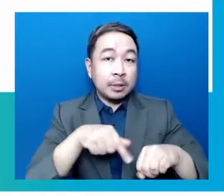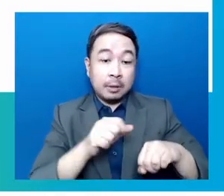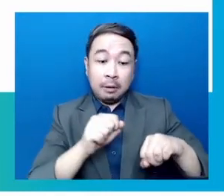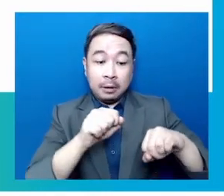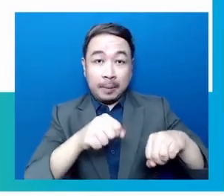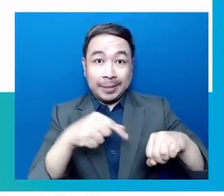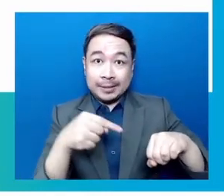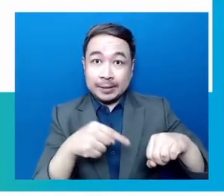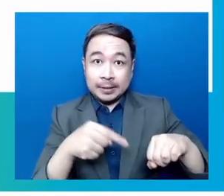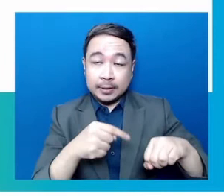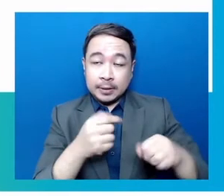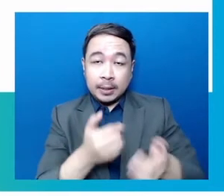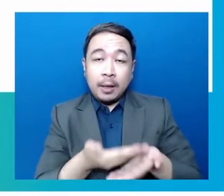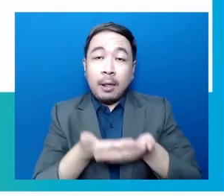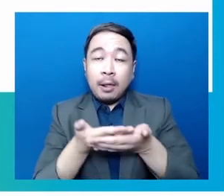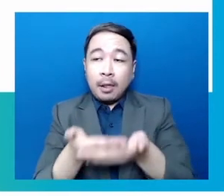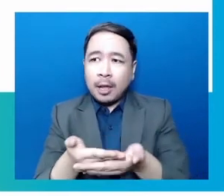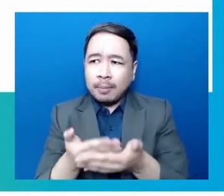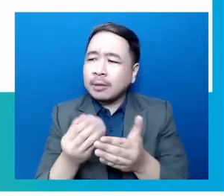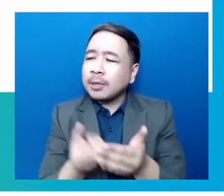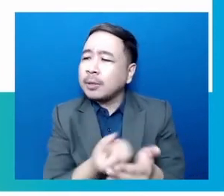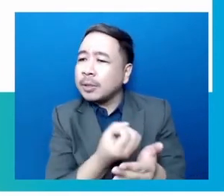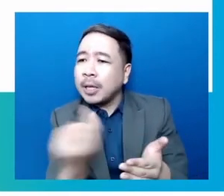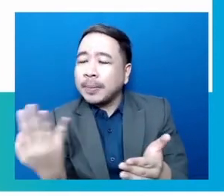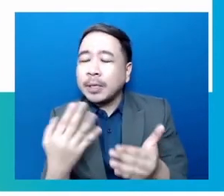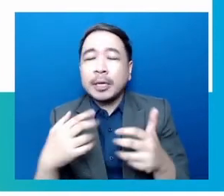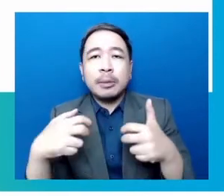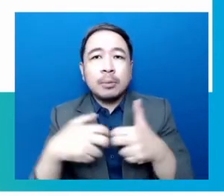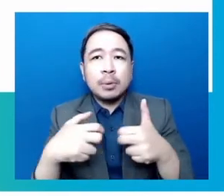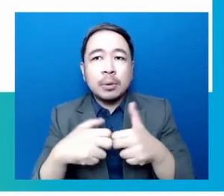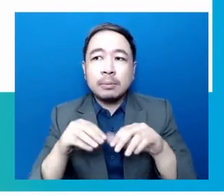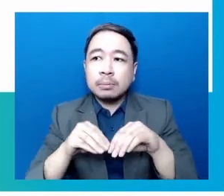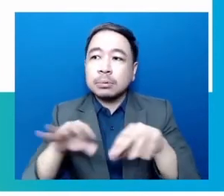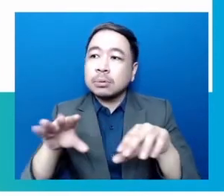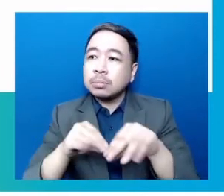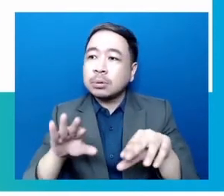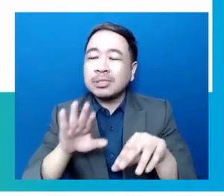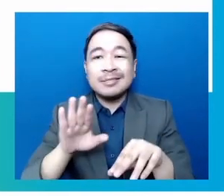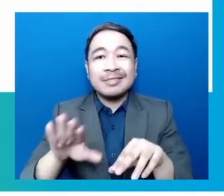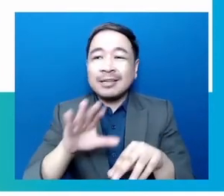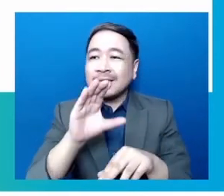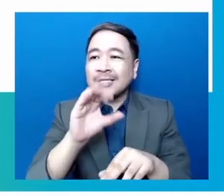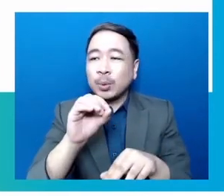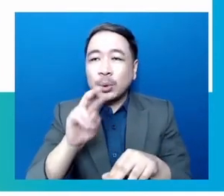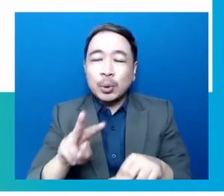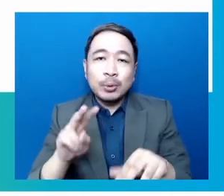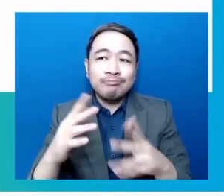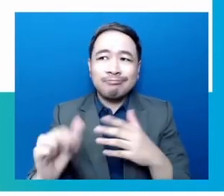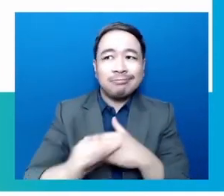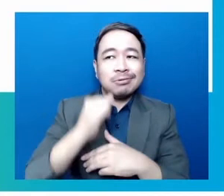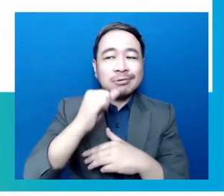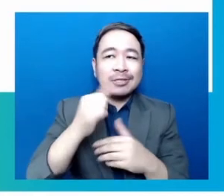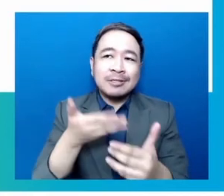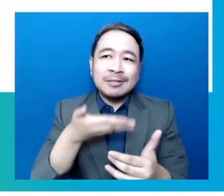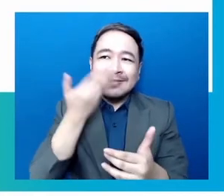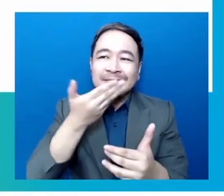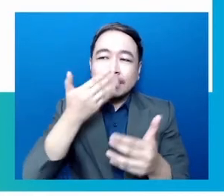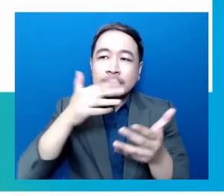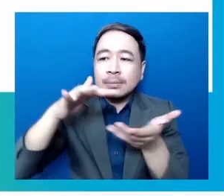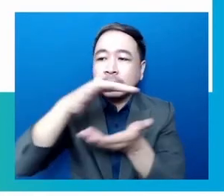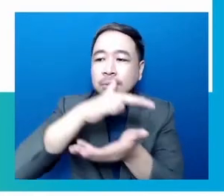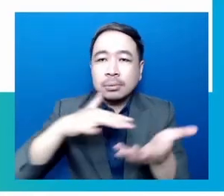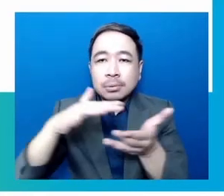power generated by these projects, their greenhouse gas and other harmful emissions, their overall impact, and other important